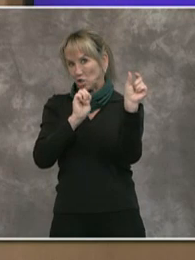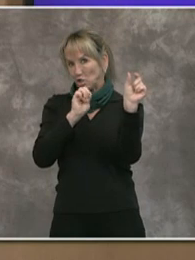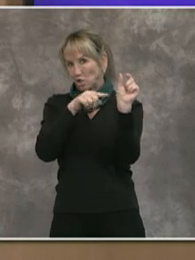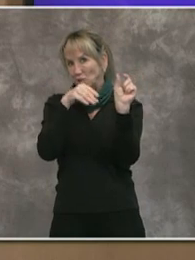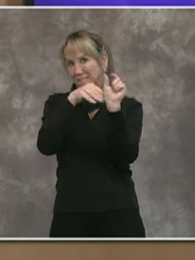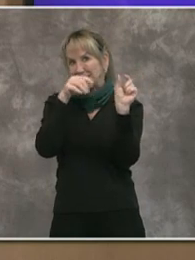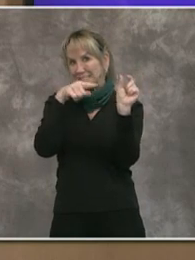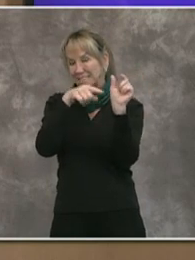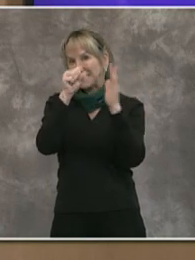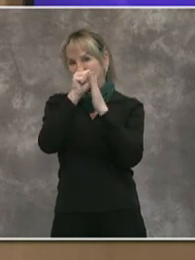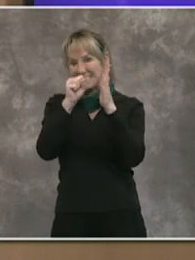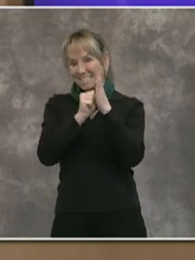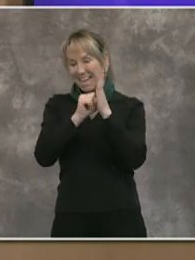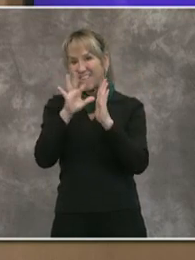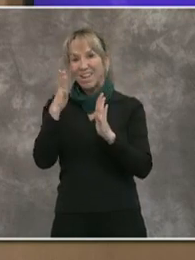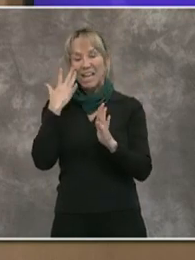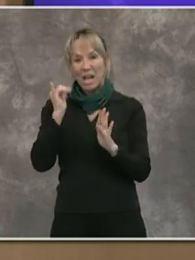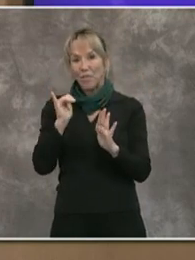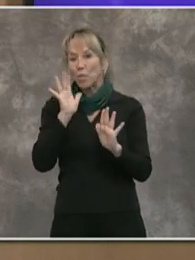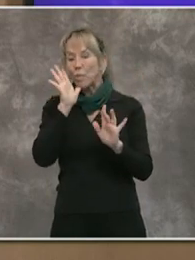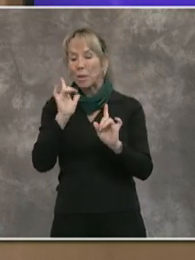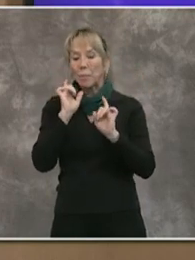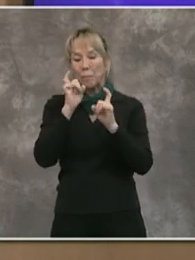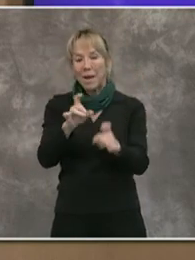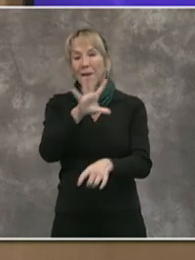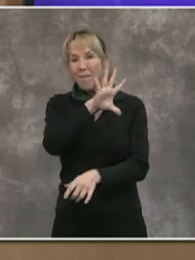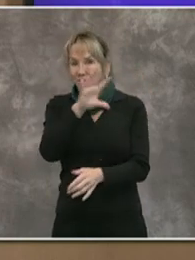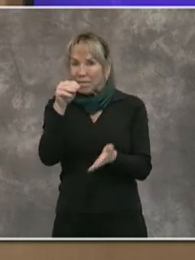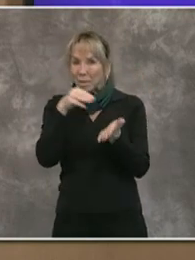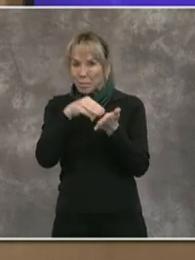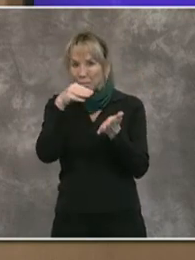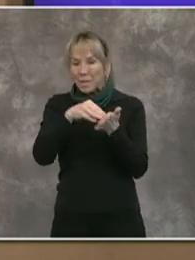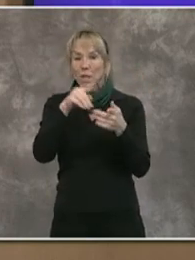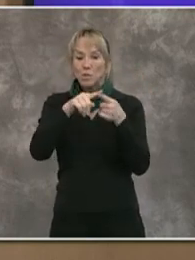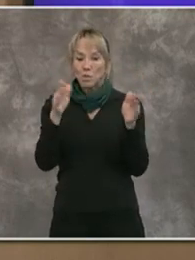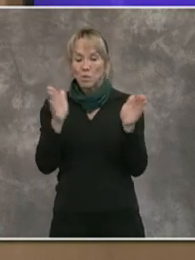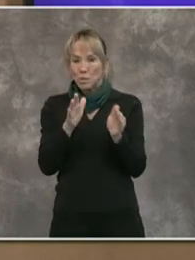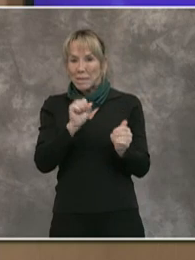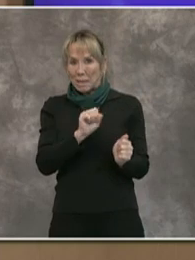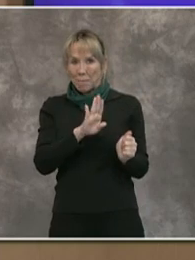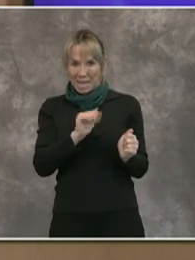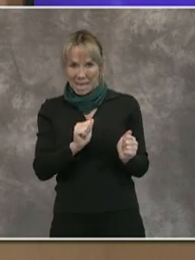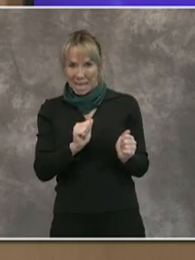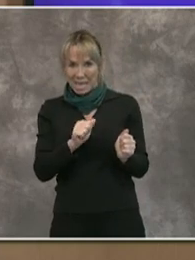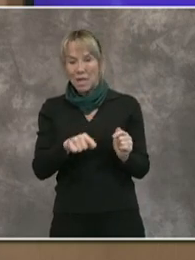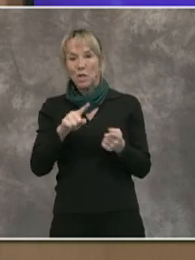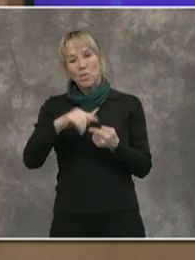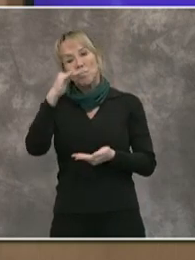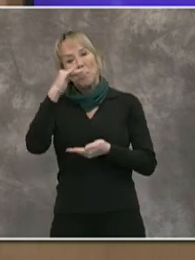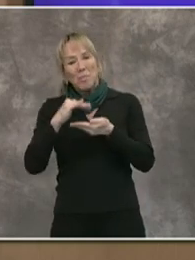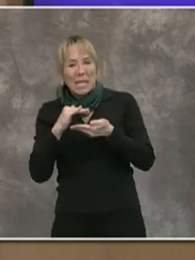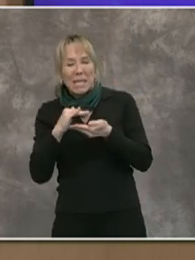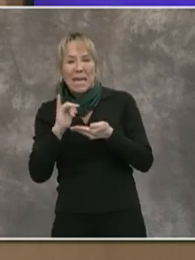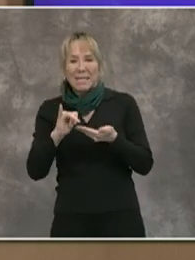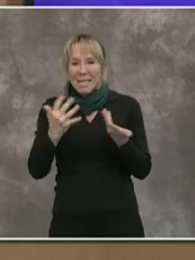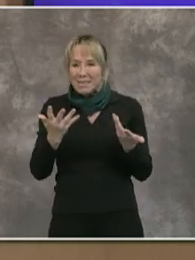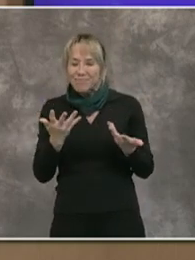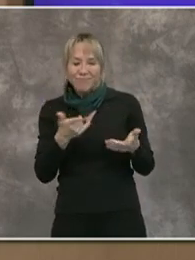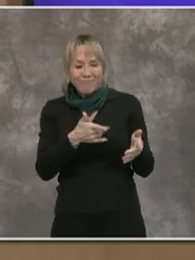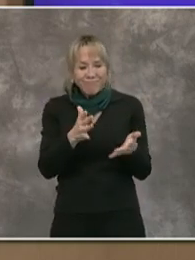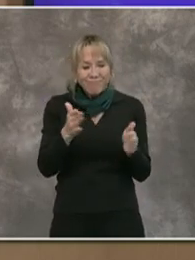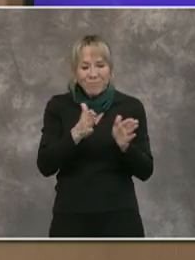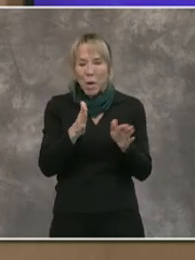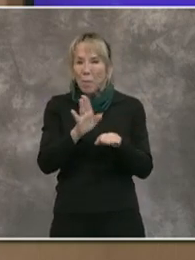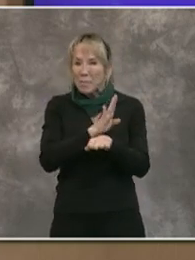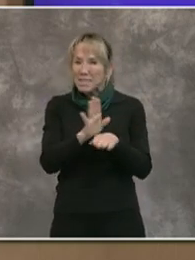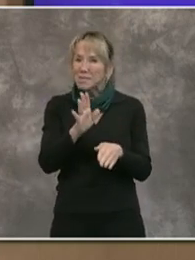state of California is allocating $50 million to the small business finance centers at California's iBank to mitigate barriers to capital for those small